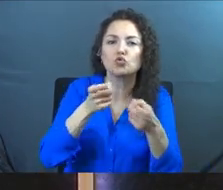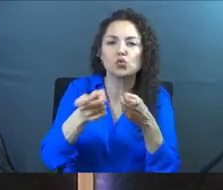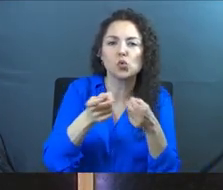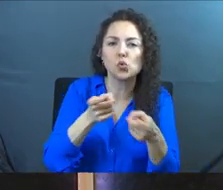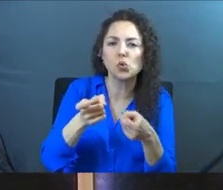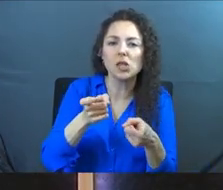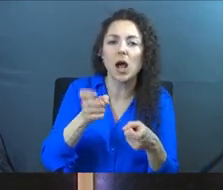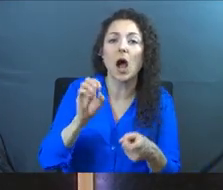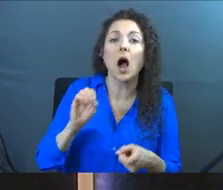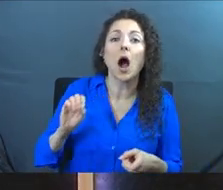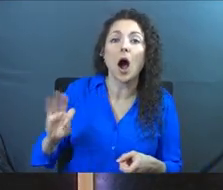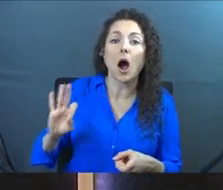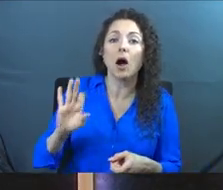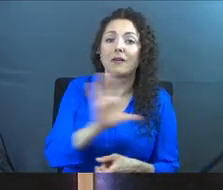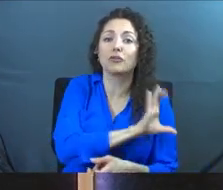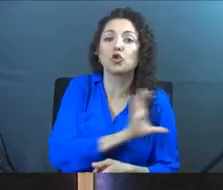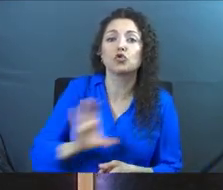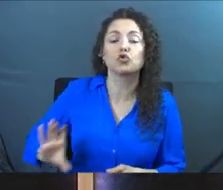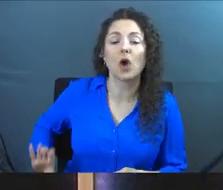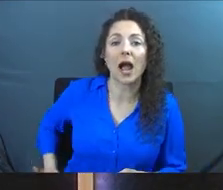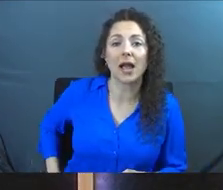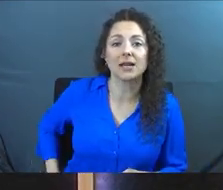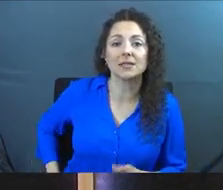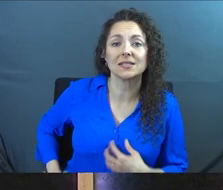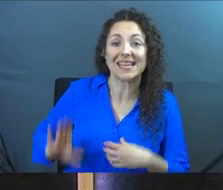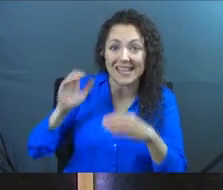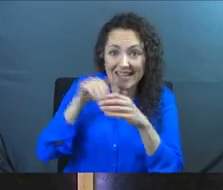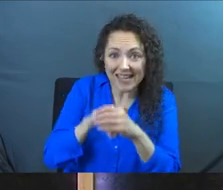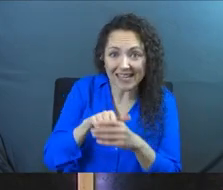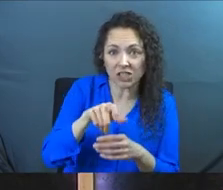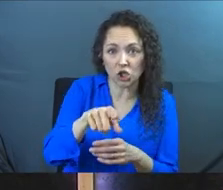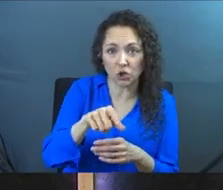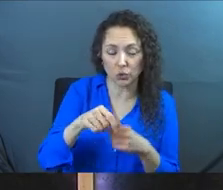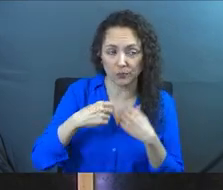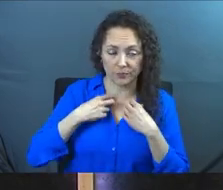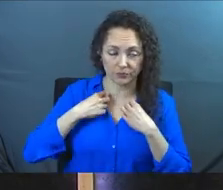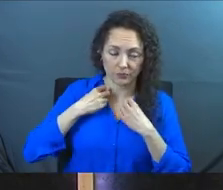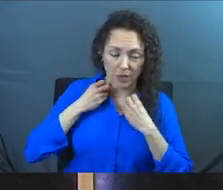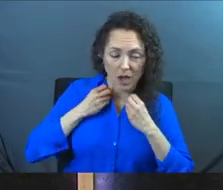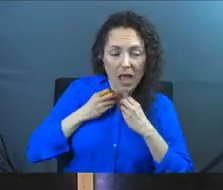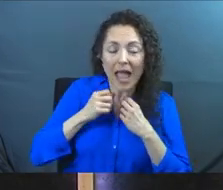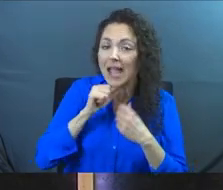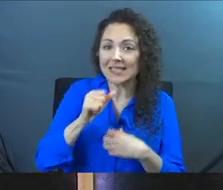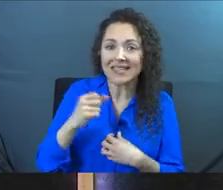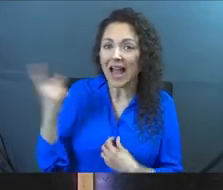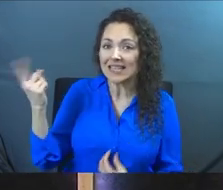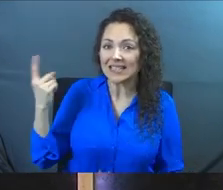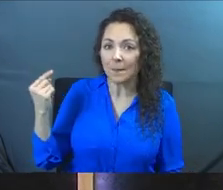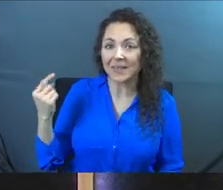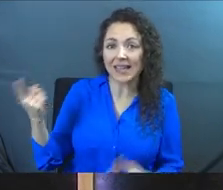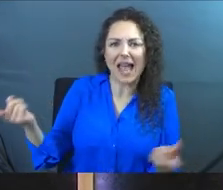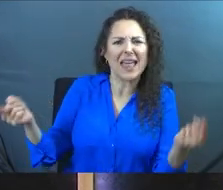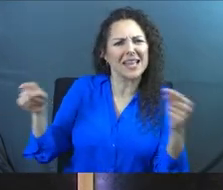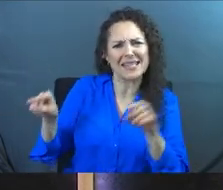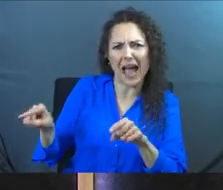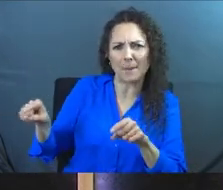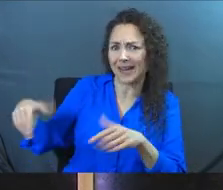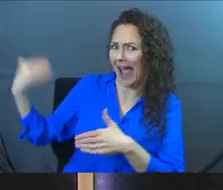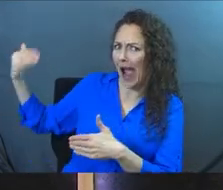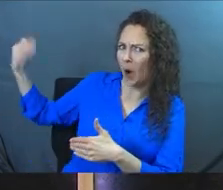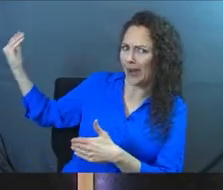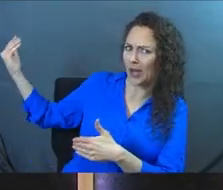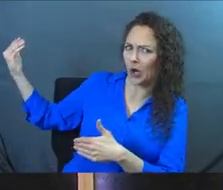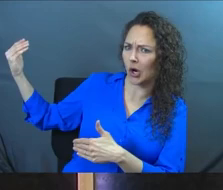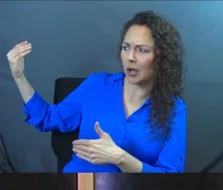That's the kingdom of God. The rule and the reign of Jesus Christ in you. It's not something that's happening out here. It's happening